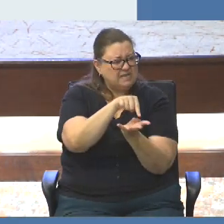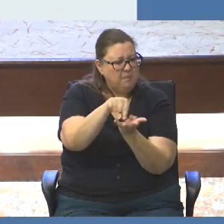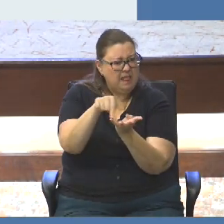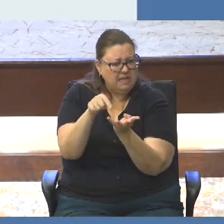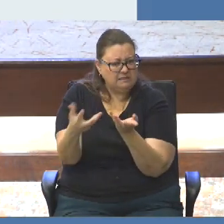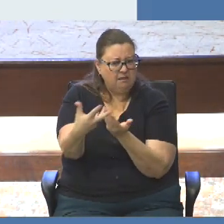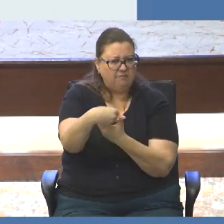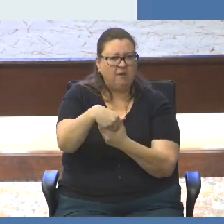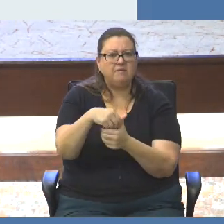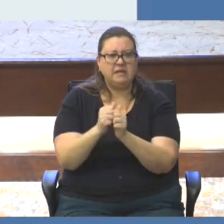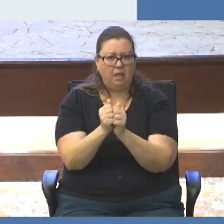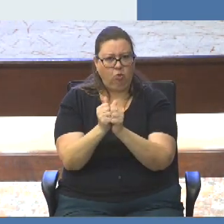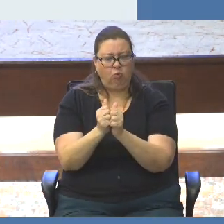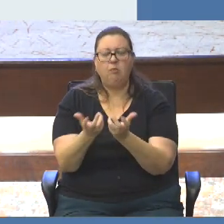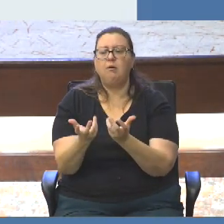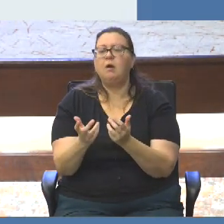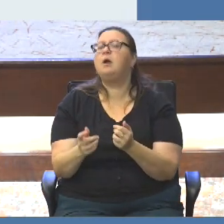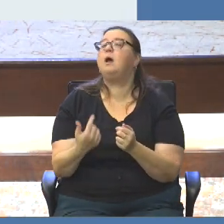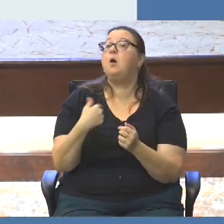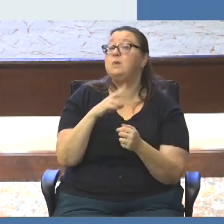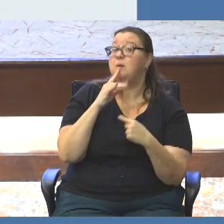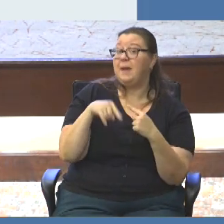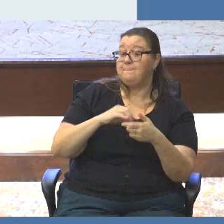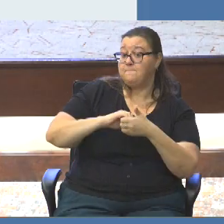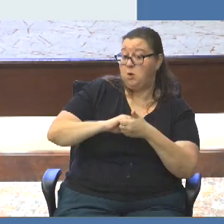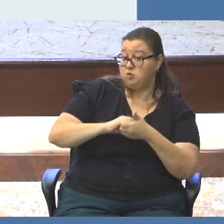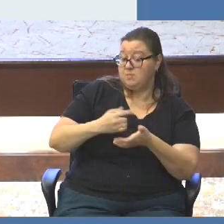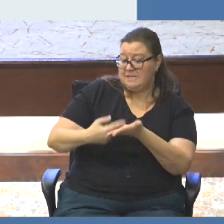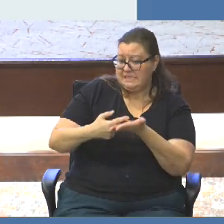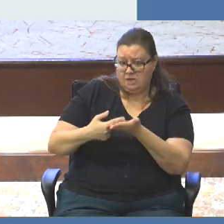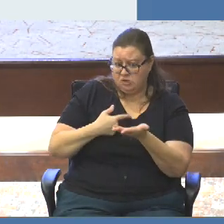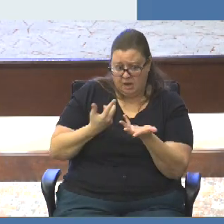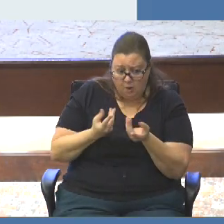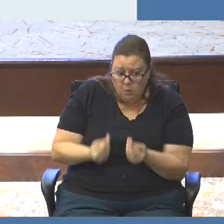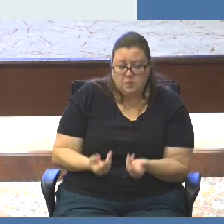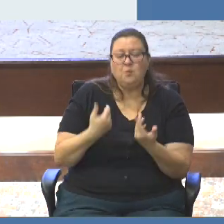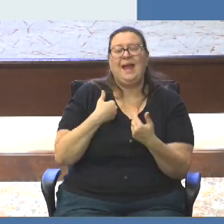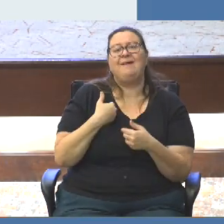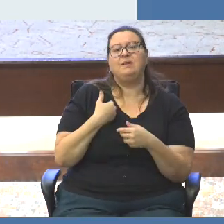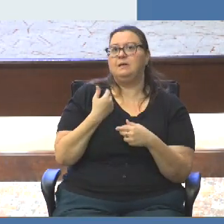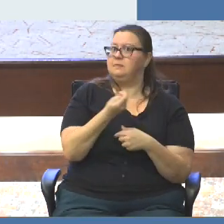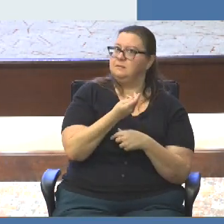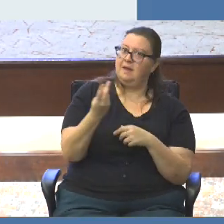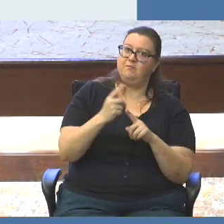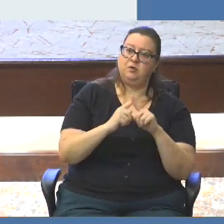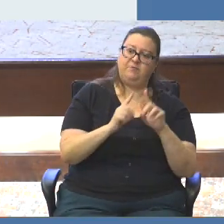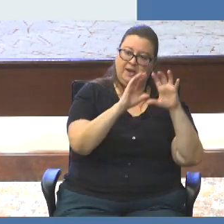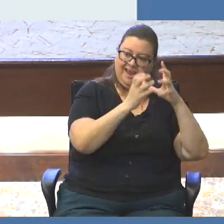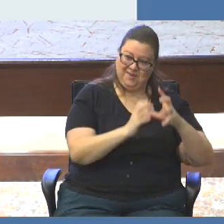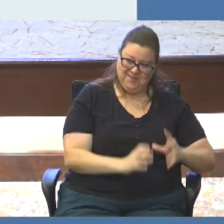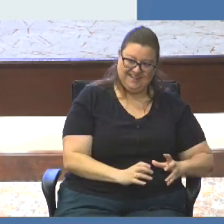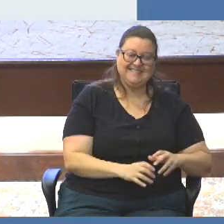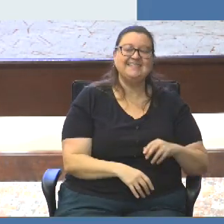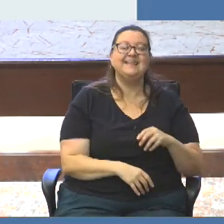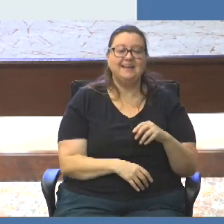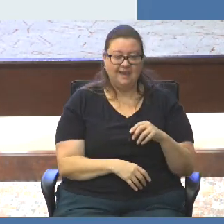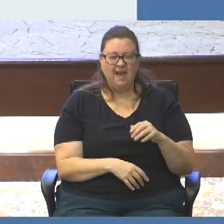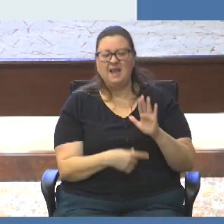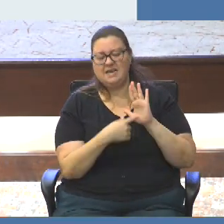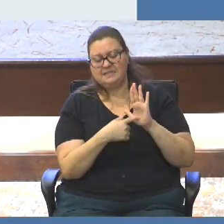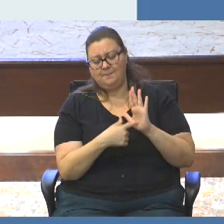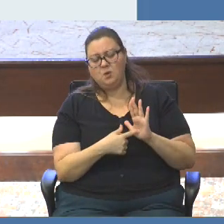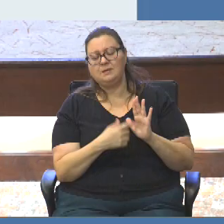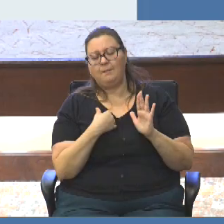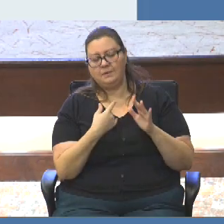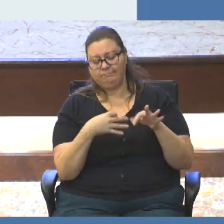So in terms of the partnership discussions that were had during this phase, we've broken them down into several categories, and I'll just give you